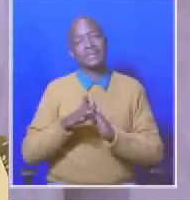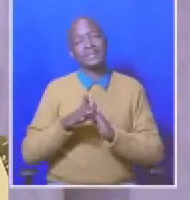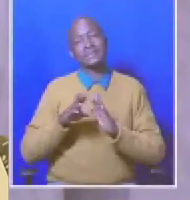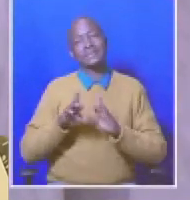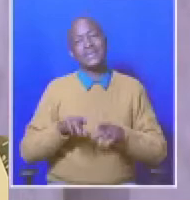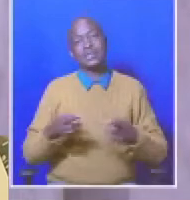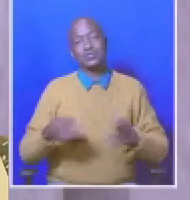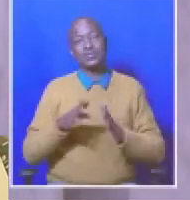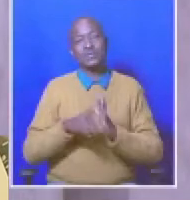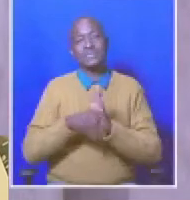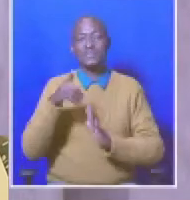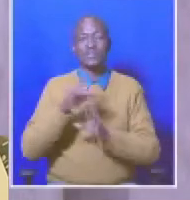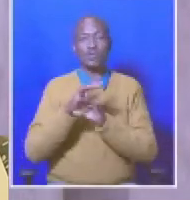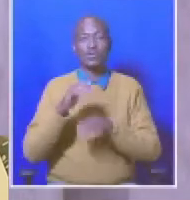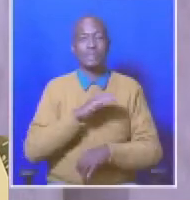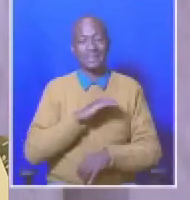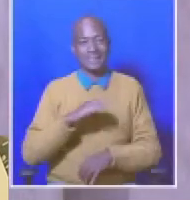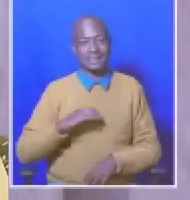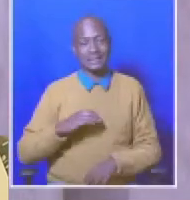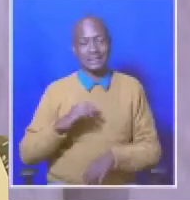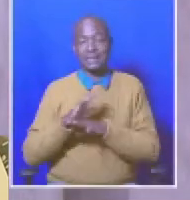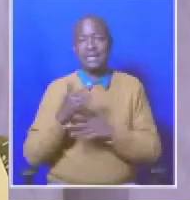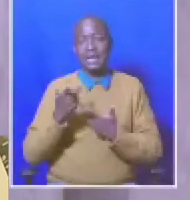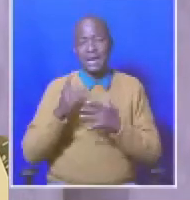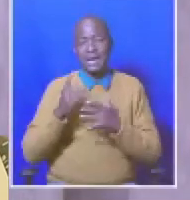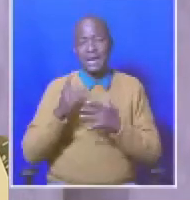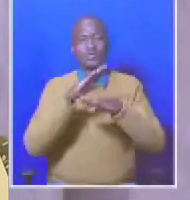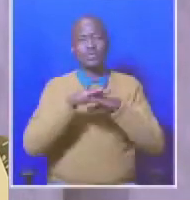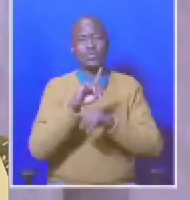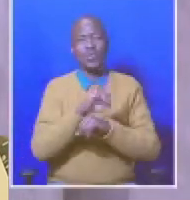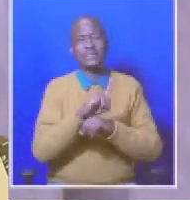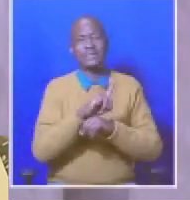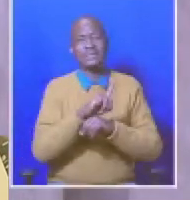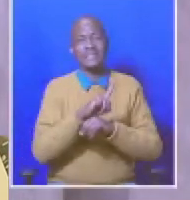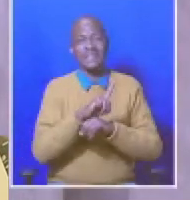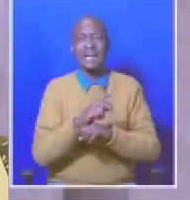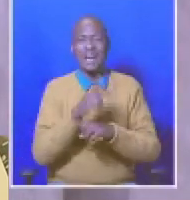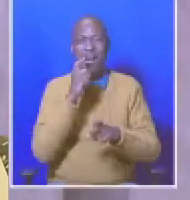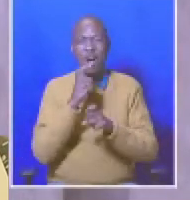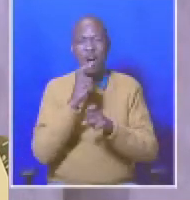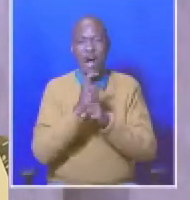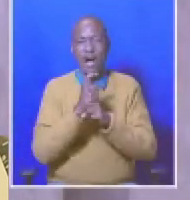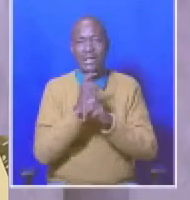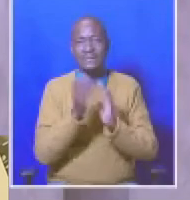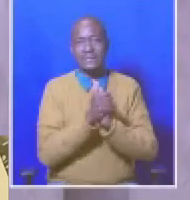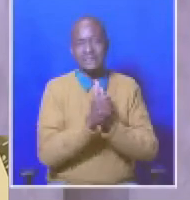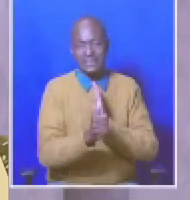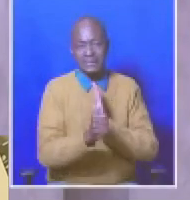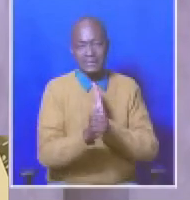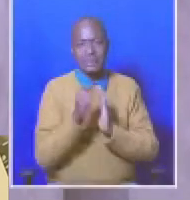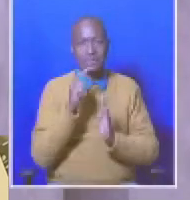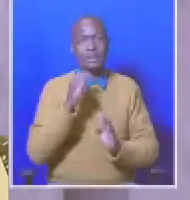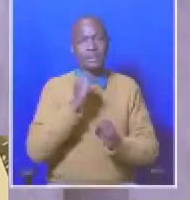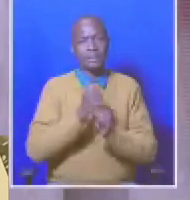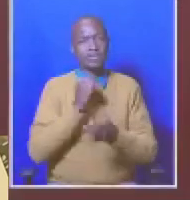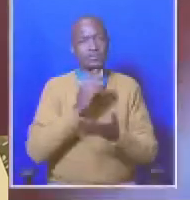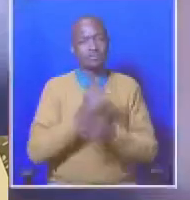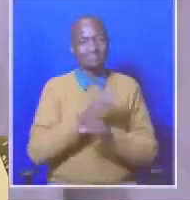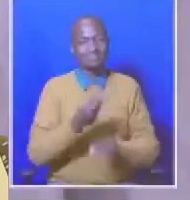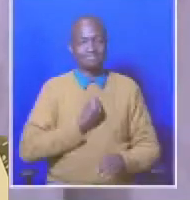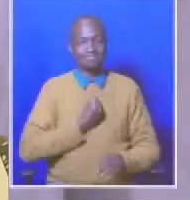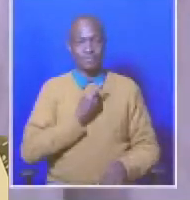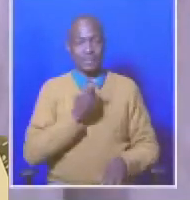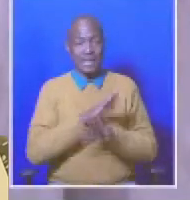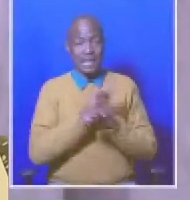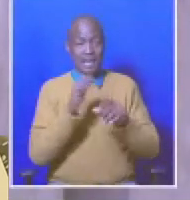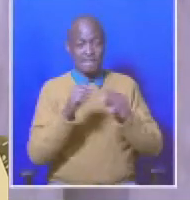focus is really on hardcore skills and to ensure that when young people have graduated, they are able